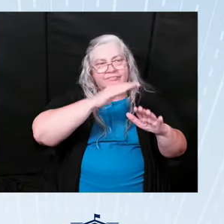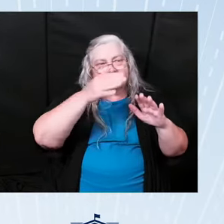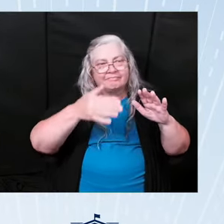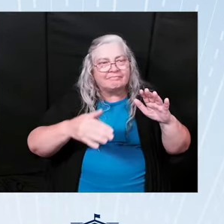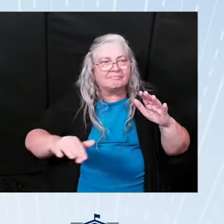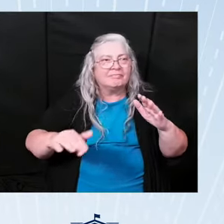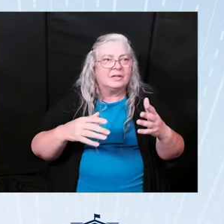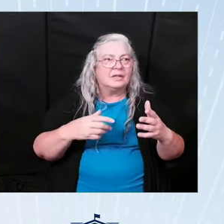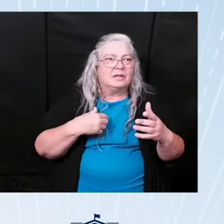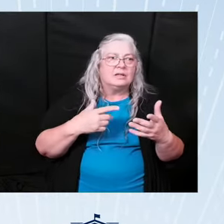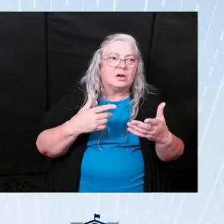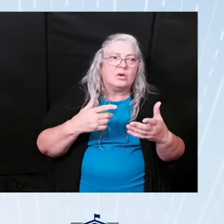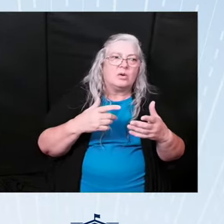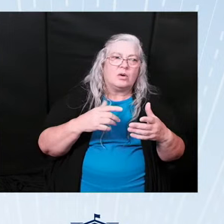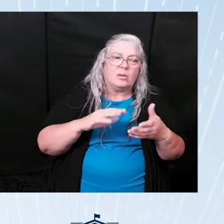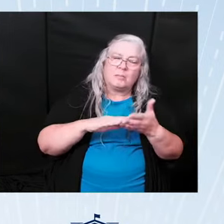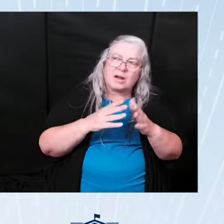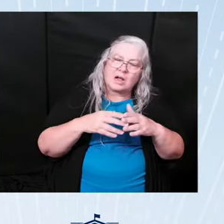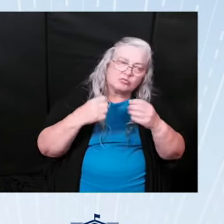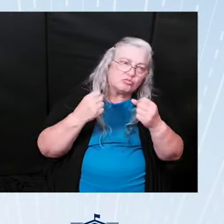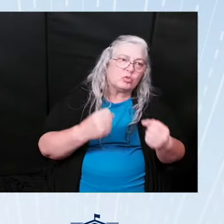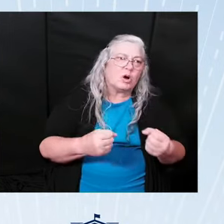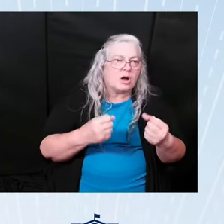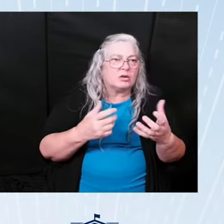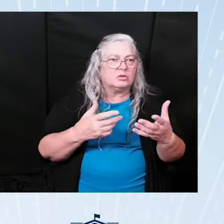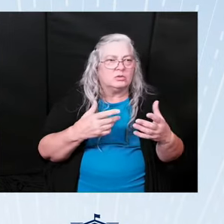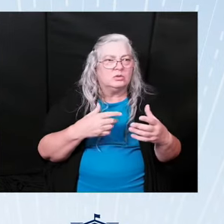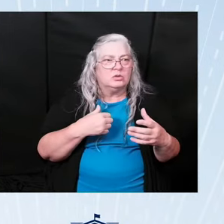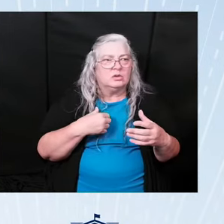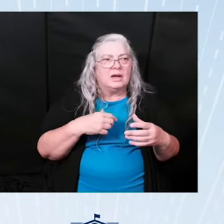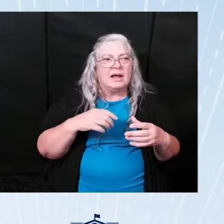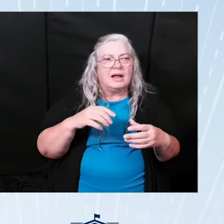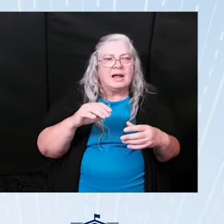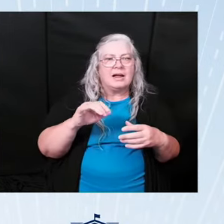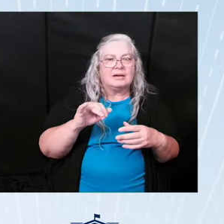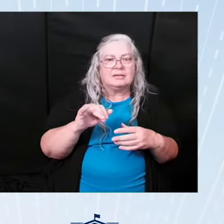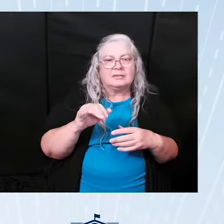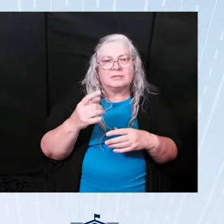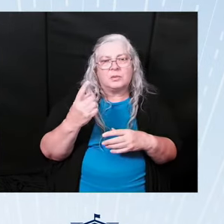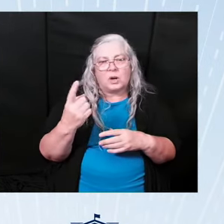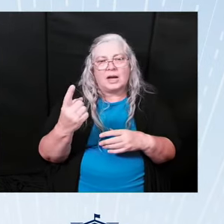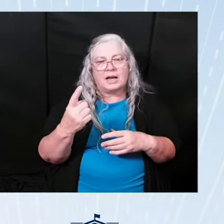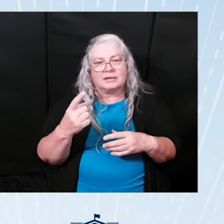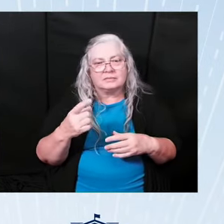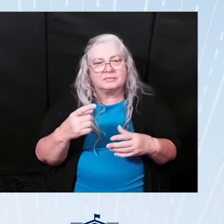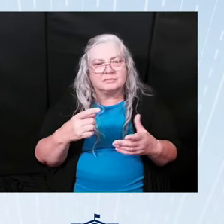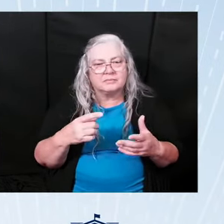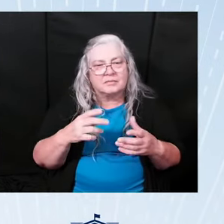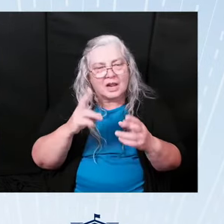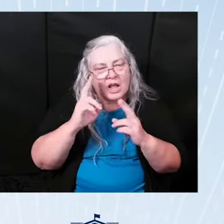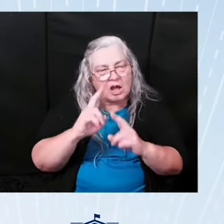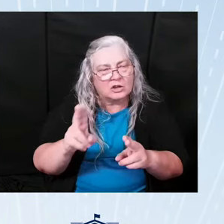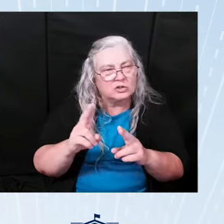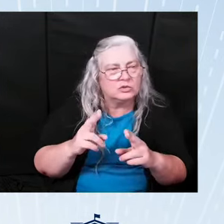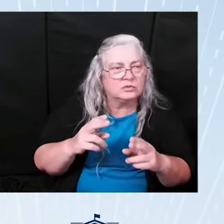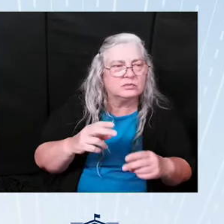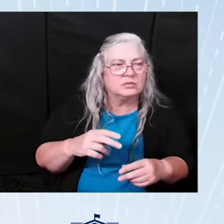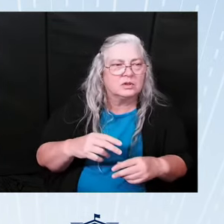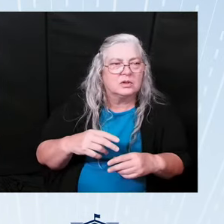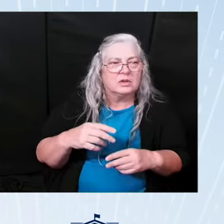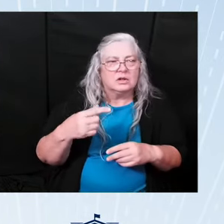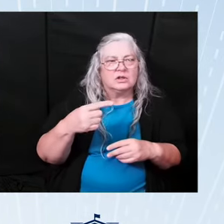of that moment, he said, when climate disasters hit, they amplify the simple fact that when it gets